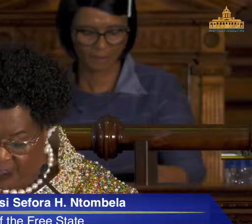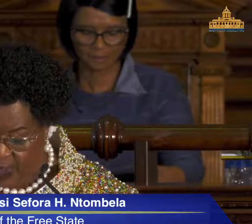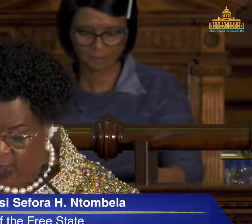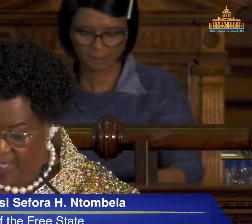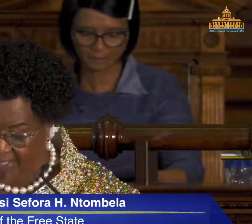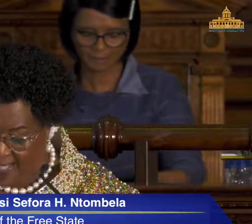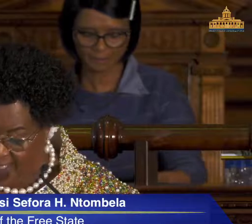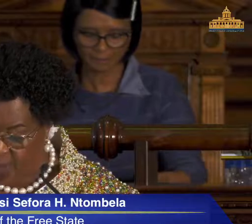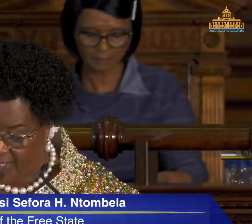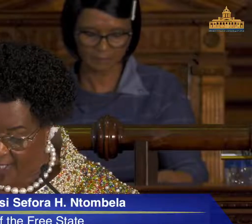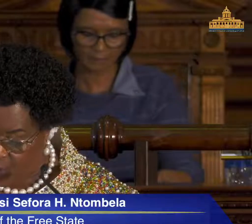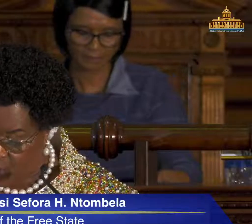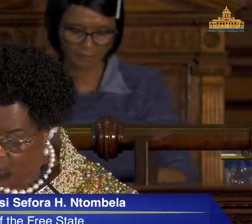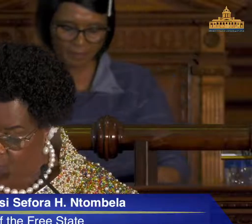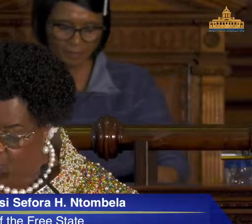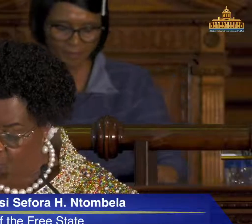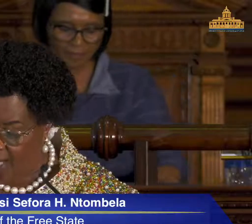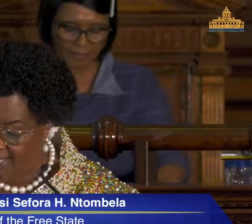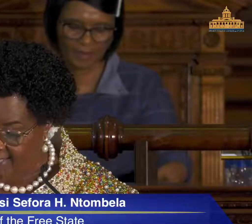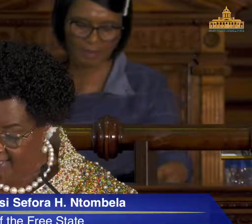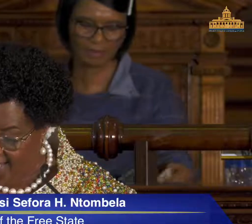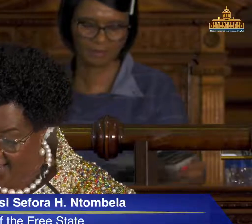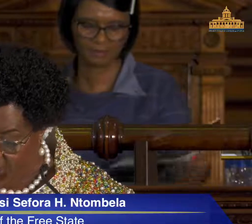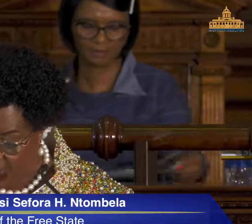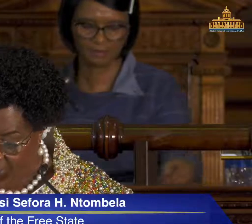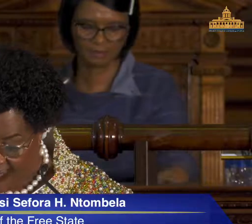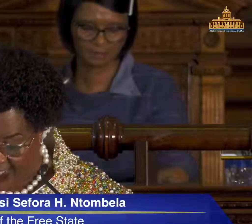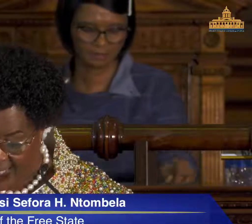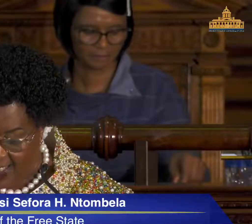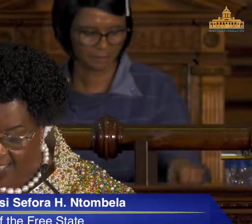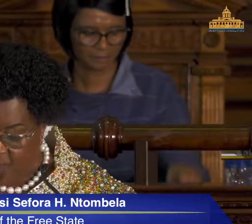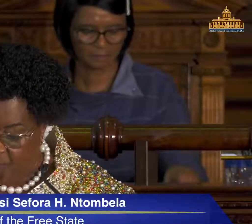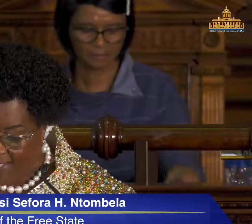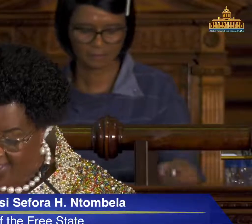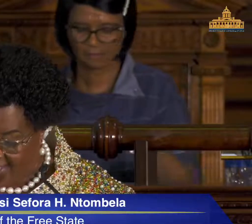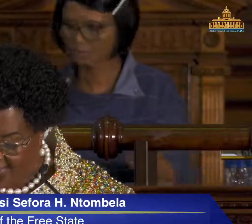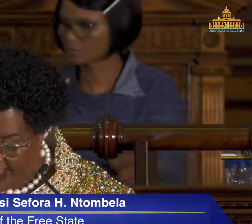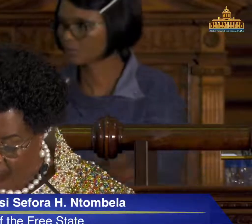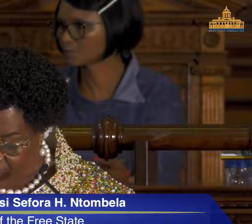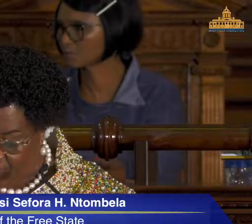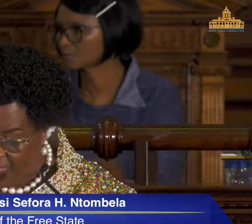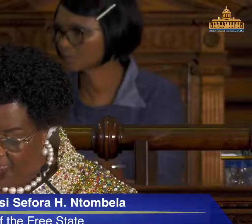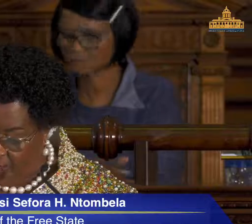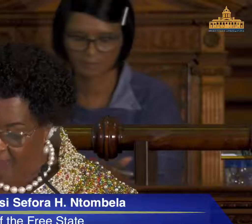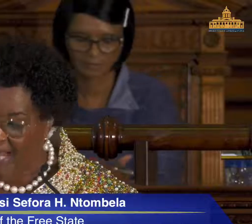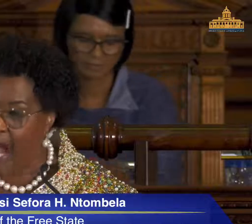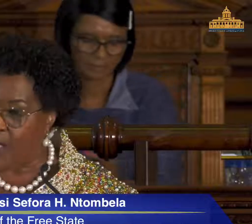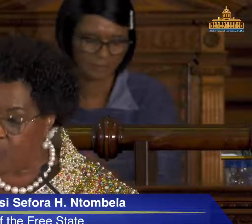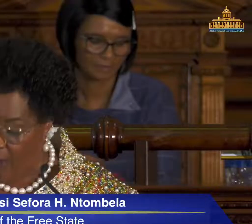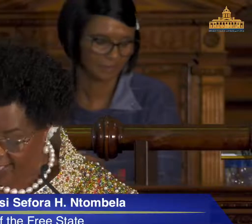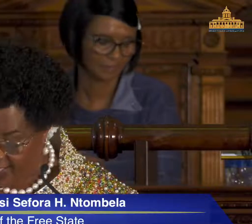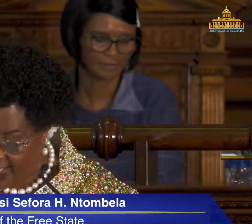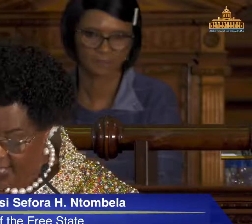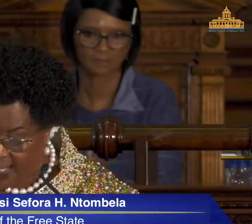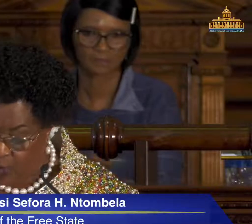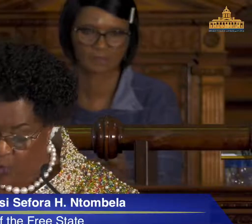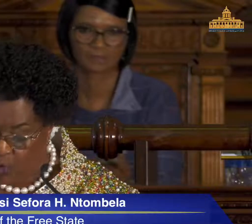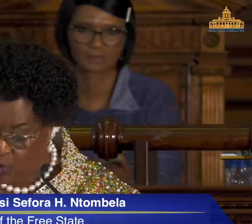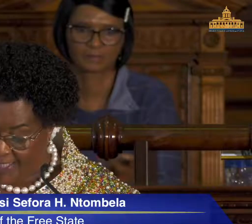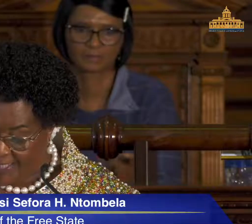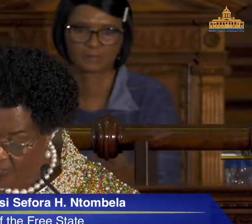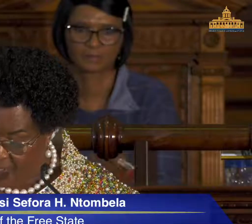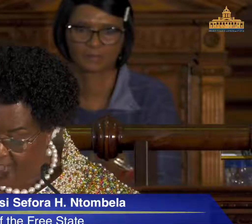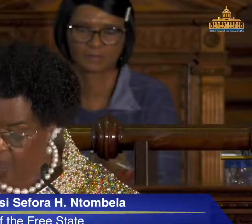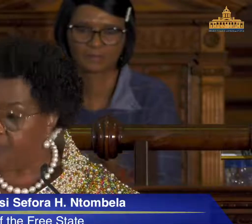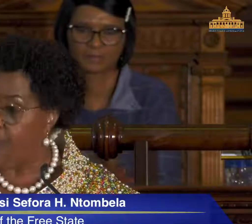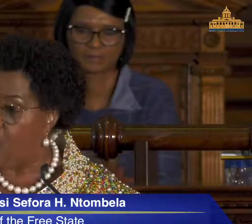allow me to extend my gratitude to Ntate Radiko Ntsana, the staff, for their hard work, and